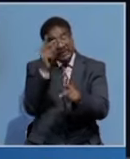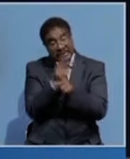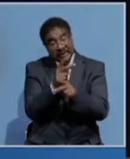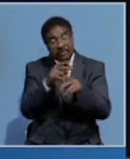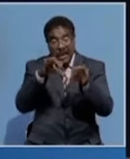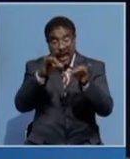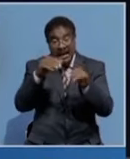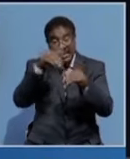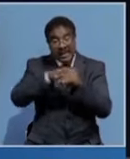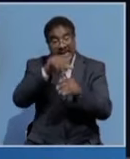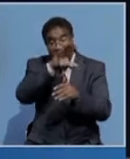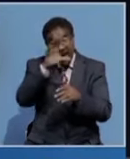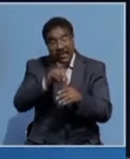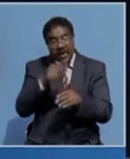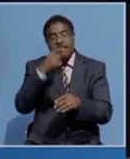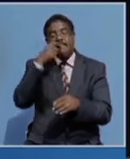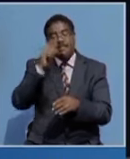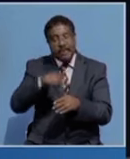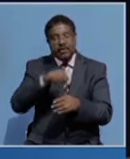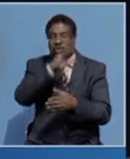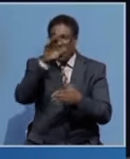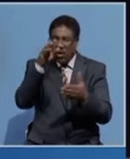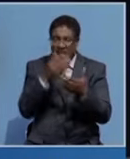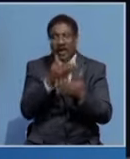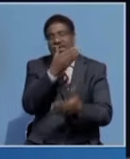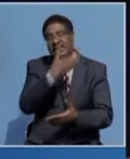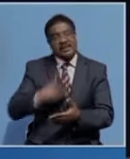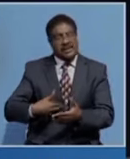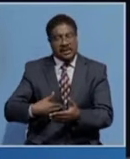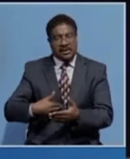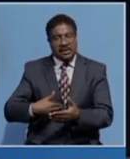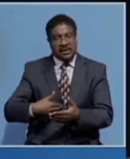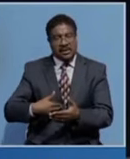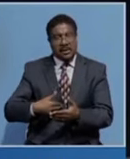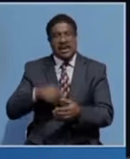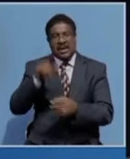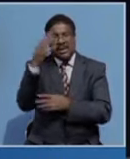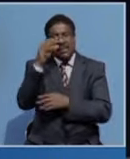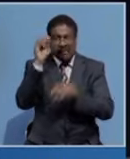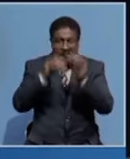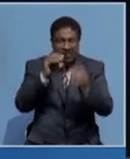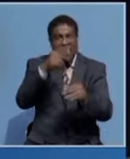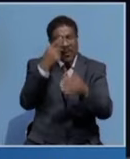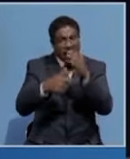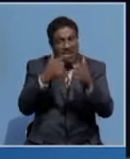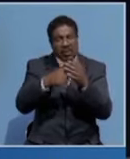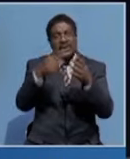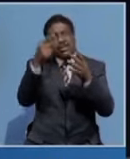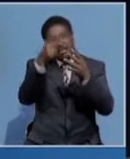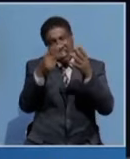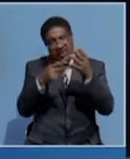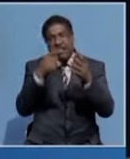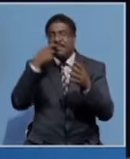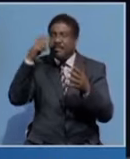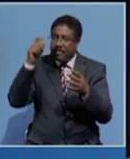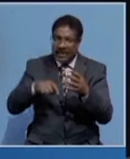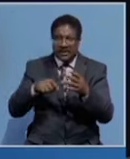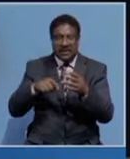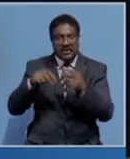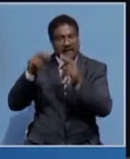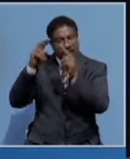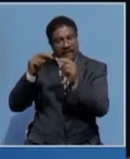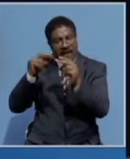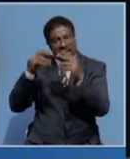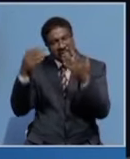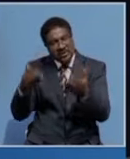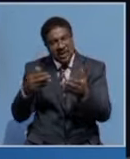Africa. Dr. Mchima says land restoration activities should be prioritized in rural and vulnerable communities who are facing